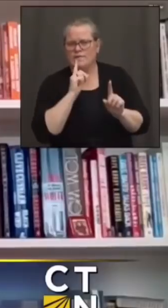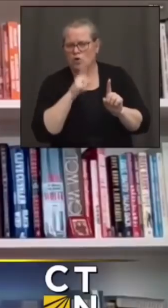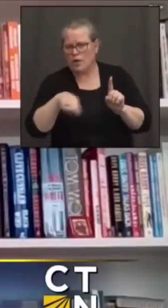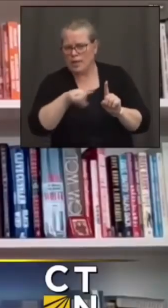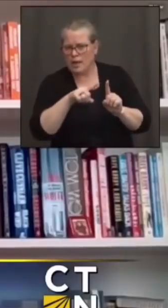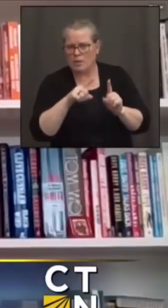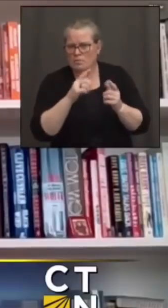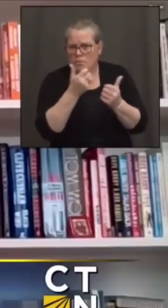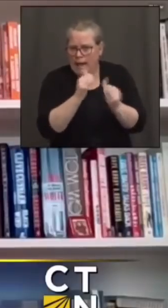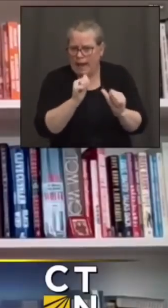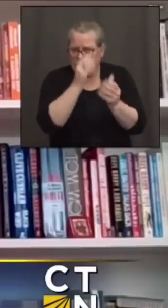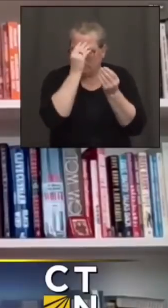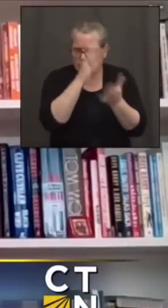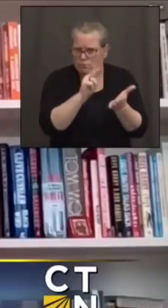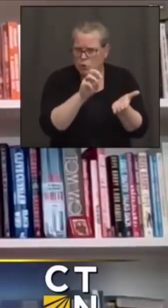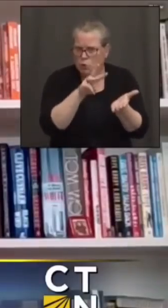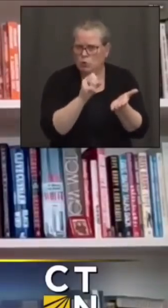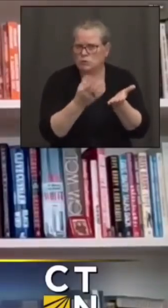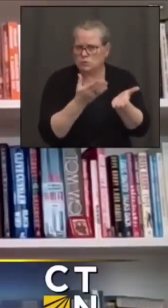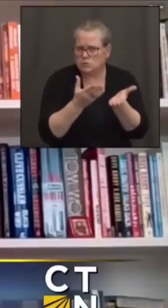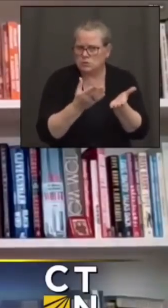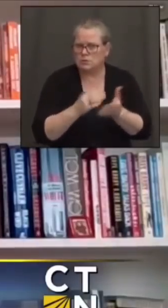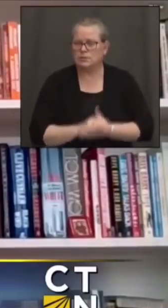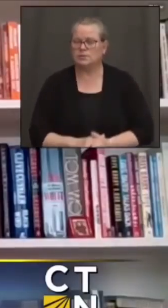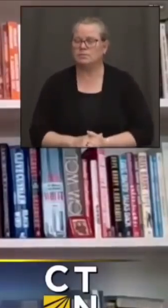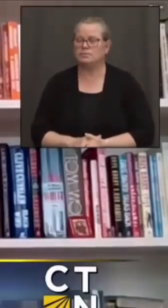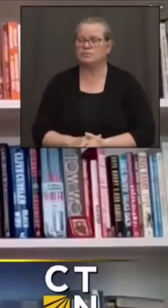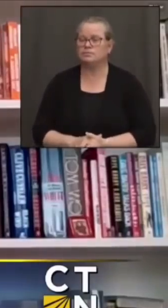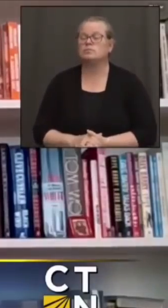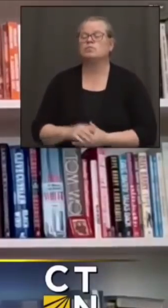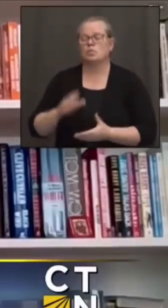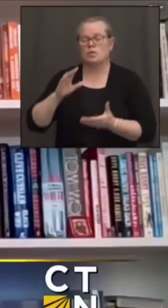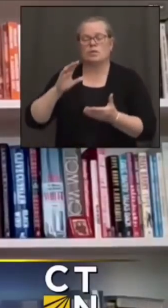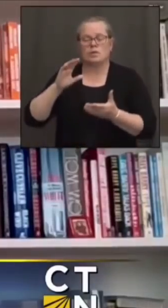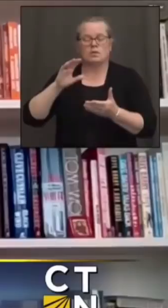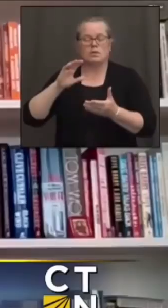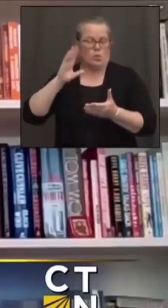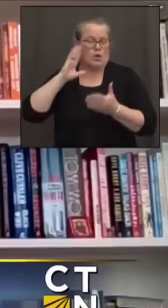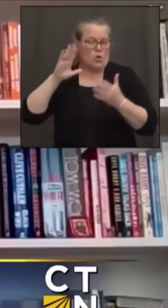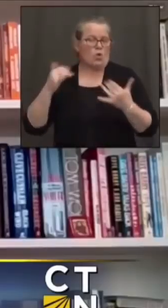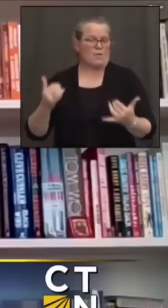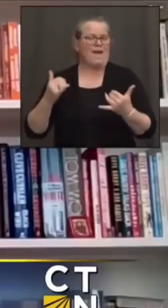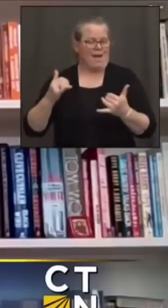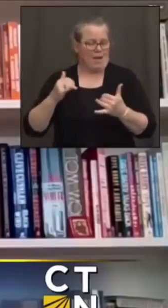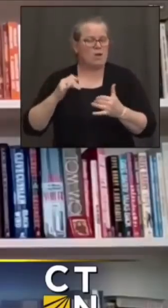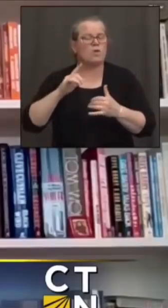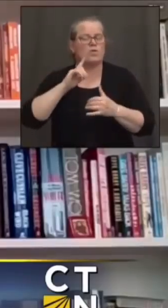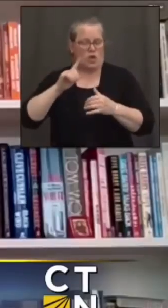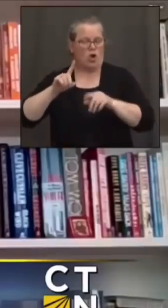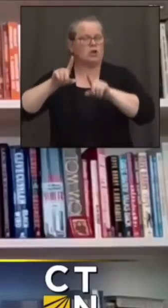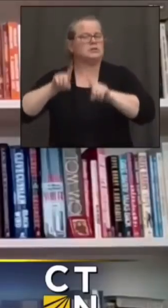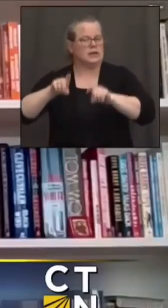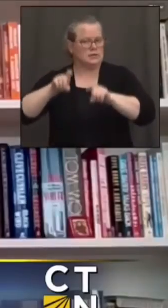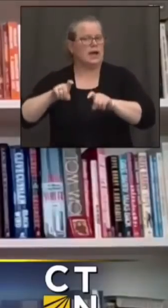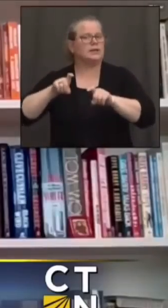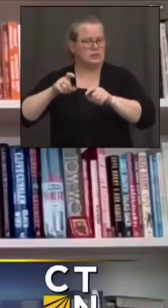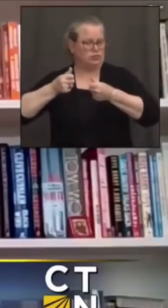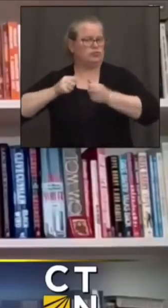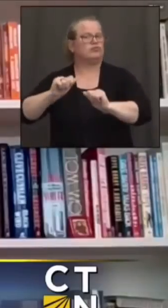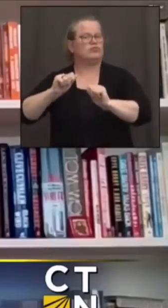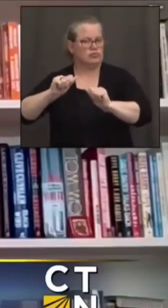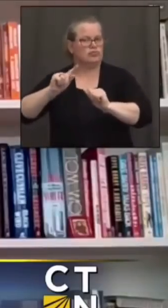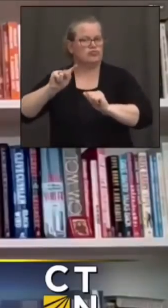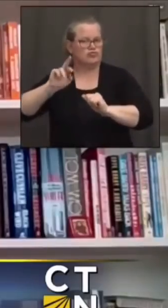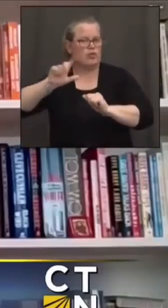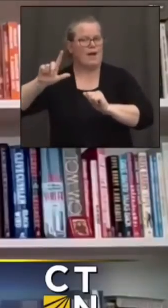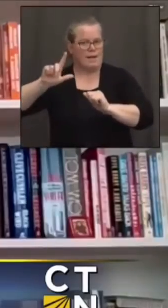at this point? Well, we know that there are trials underway. We understand that we will have data sometime